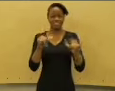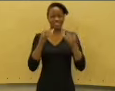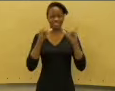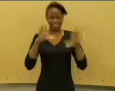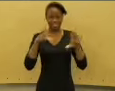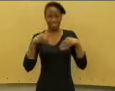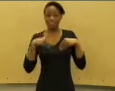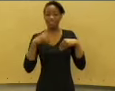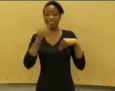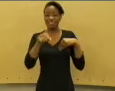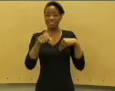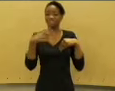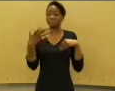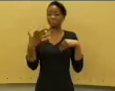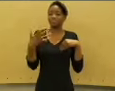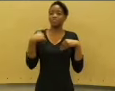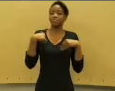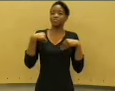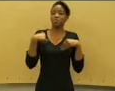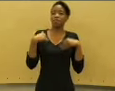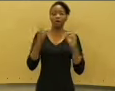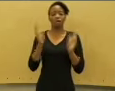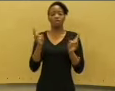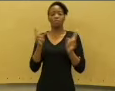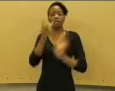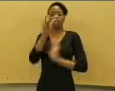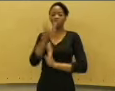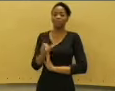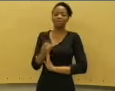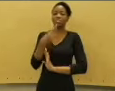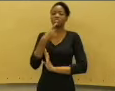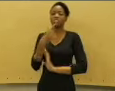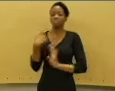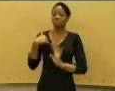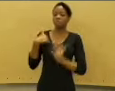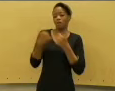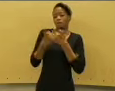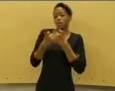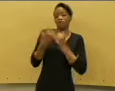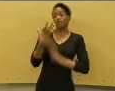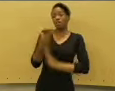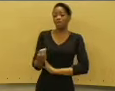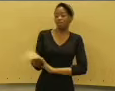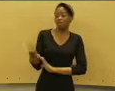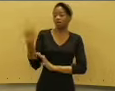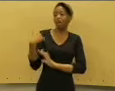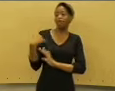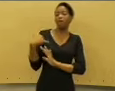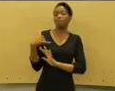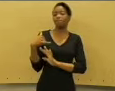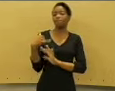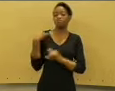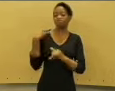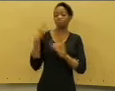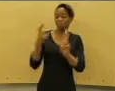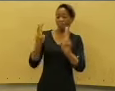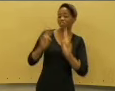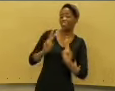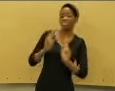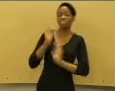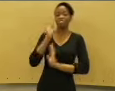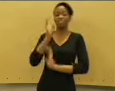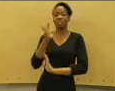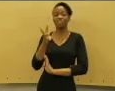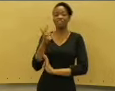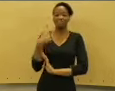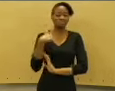an able-bodied person, saying I have a boyfriend, you know, who's coming to sleep over, is a whole thing. So imagine as a disabled person,